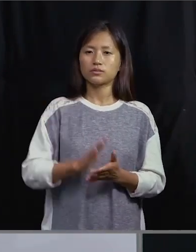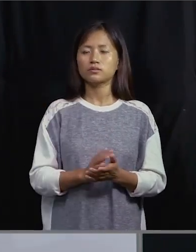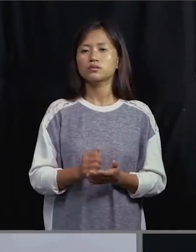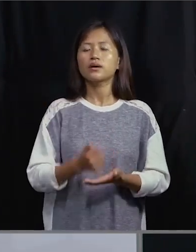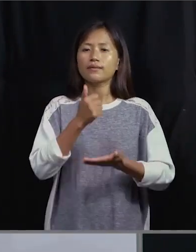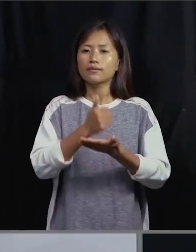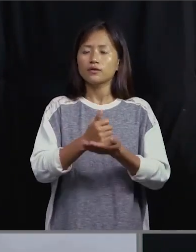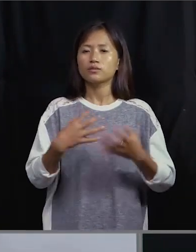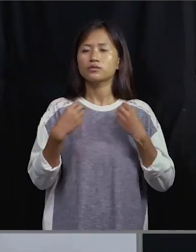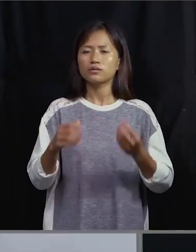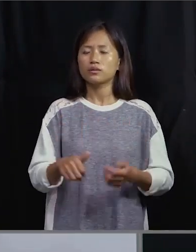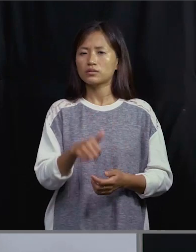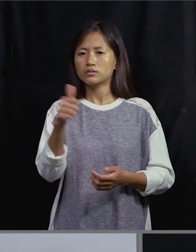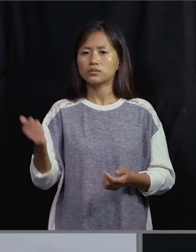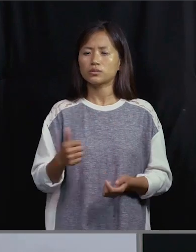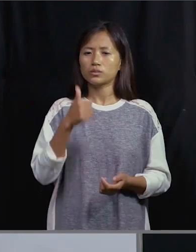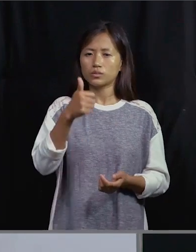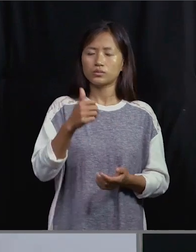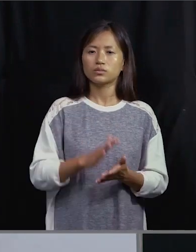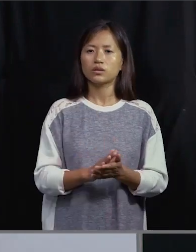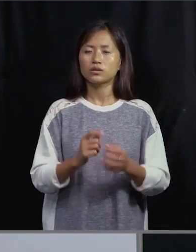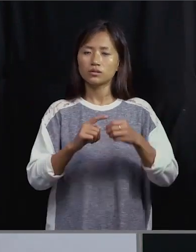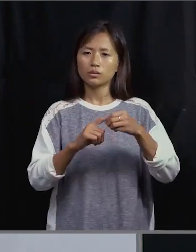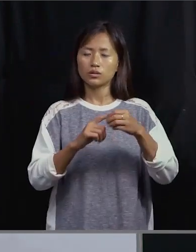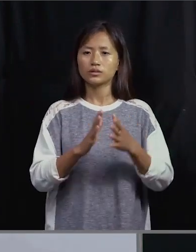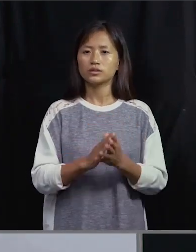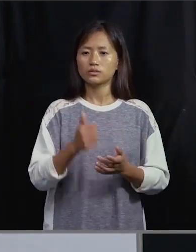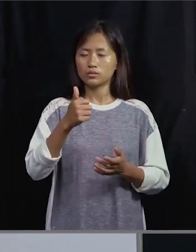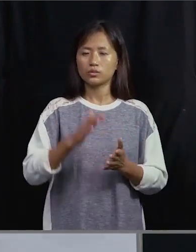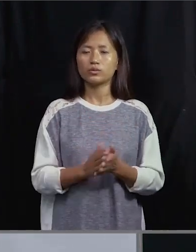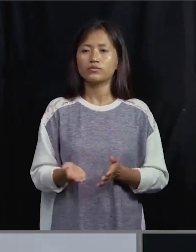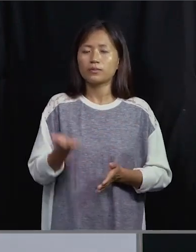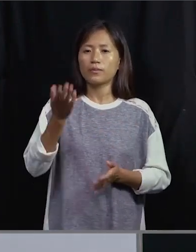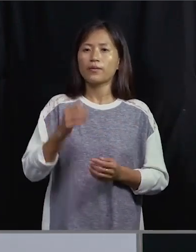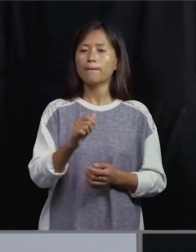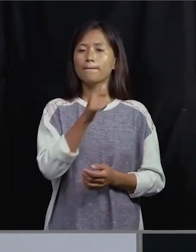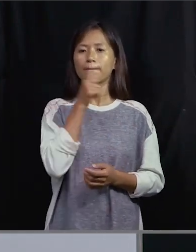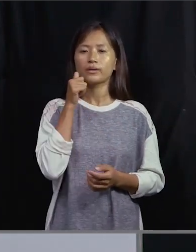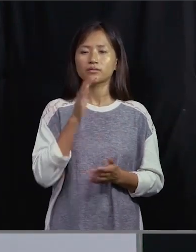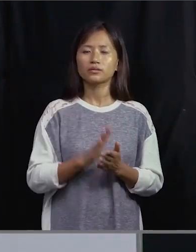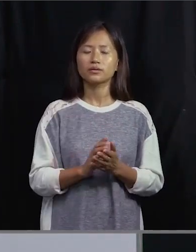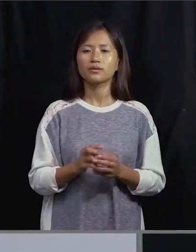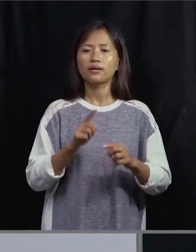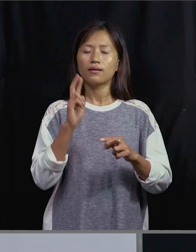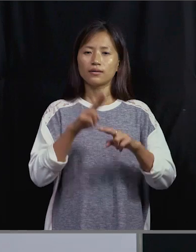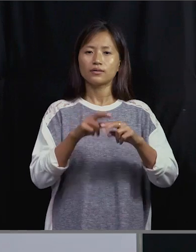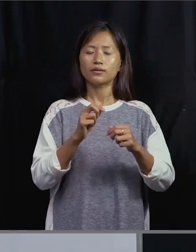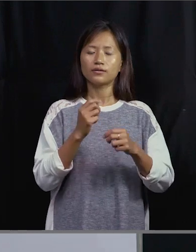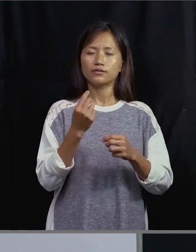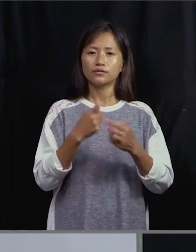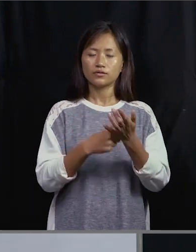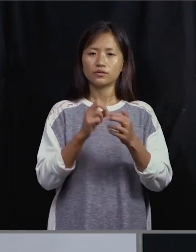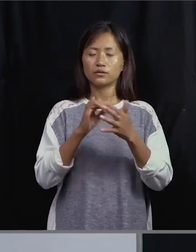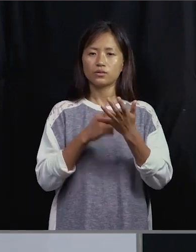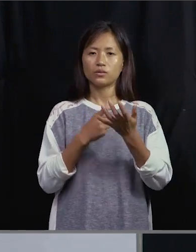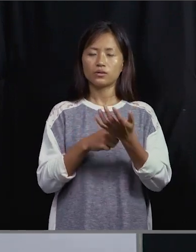other good quality milk. And therefore, this every day is an inferior good for you. Getting the point or not? The